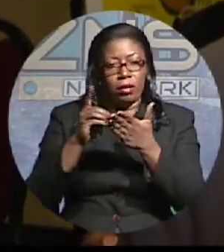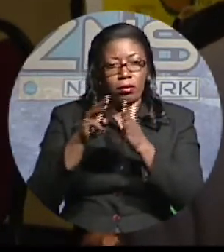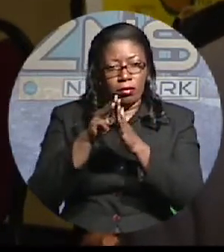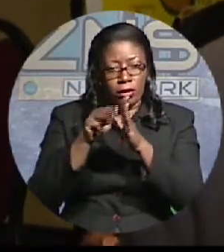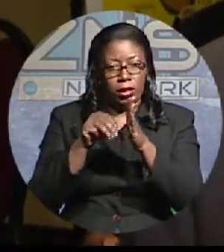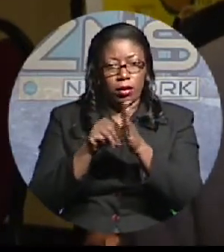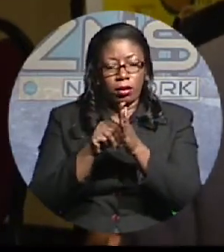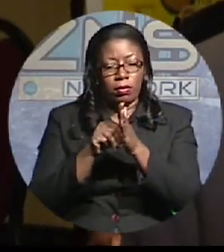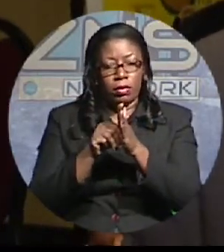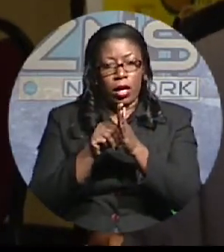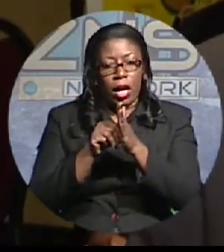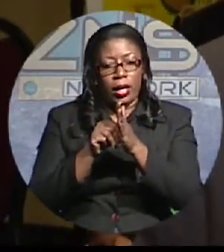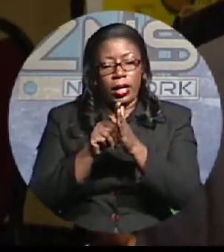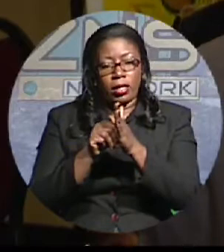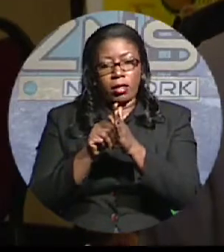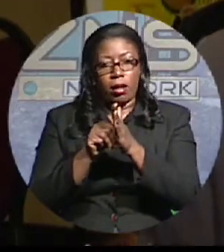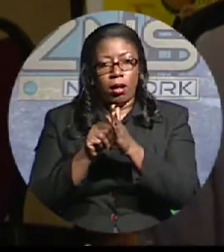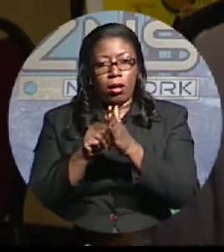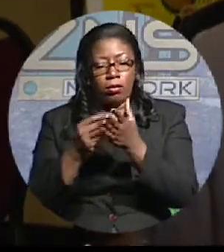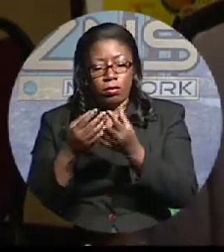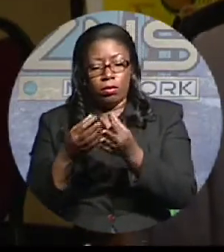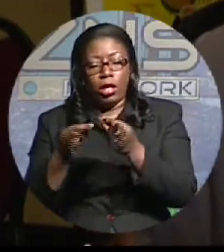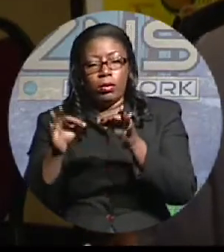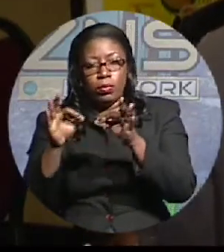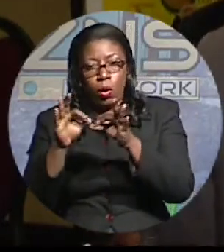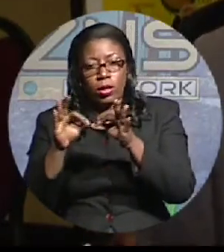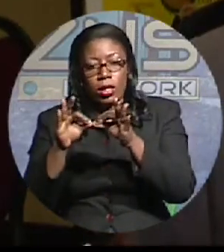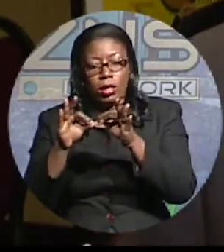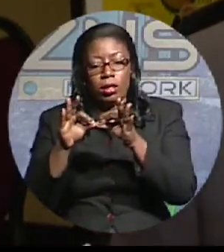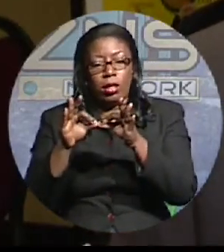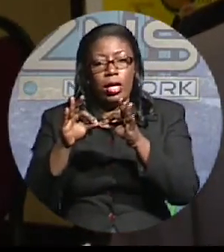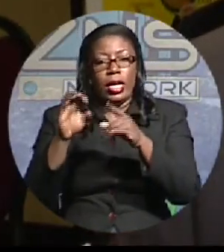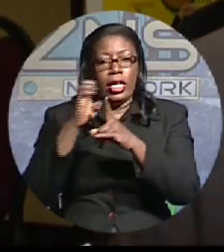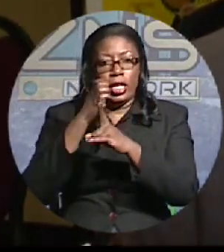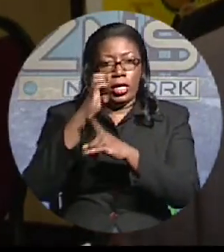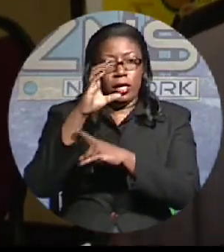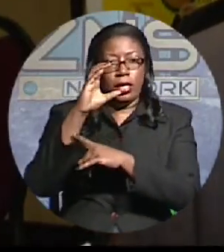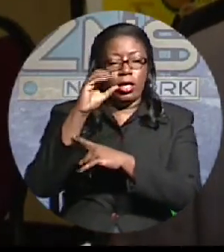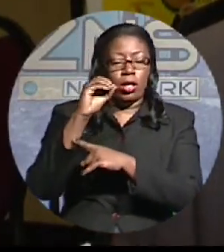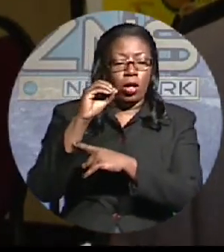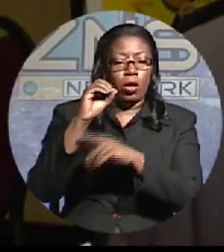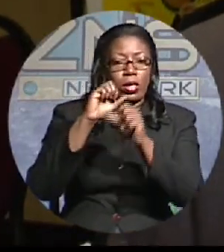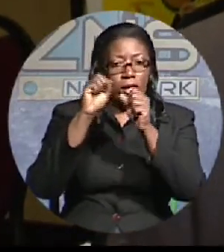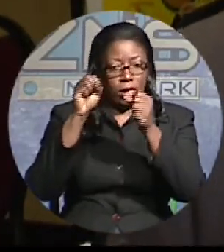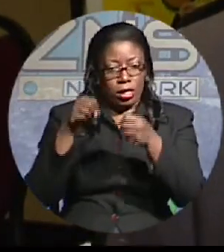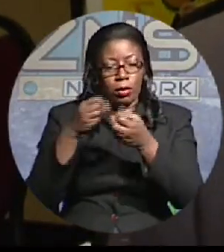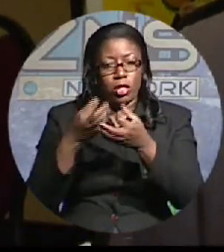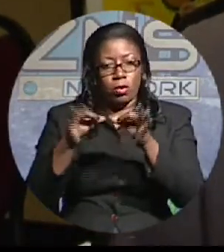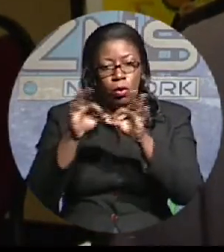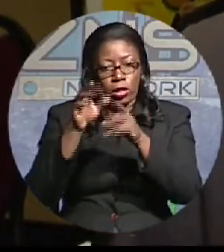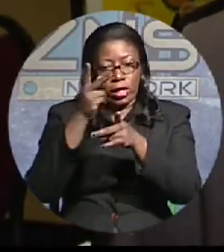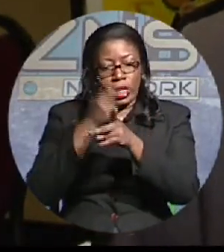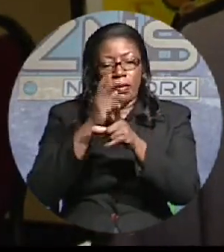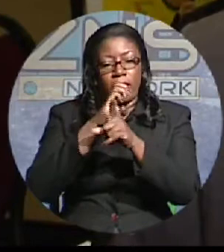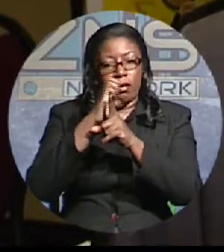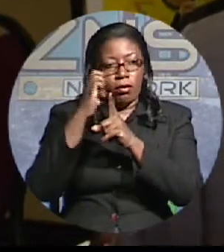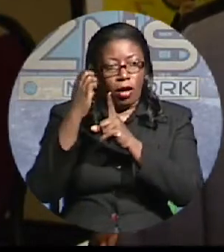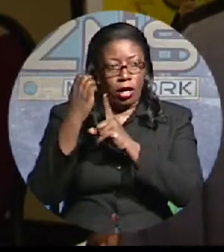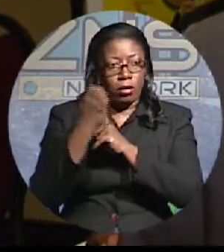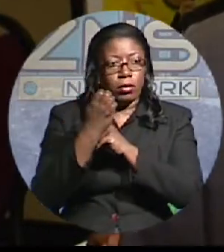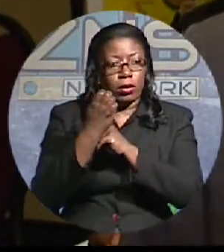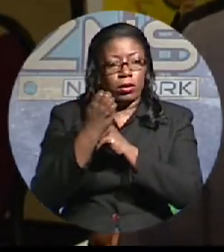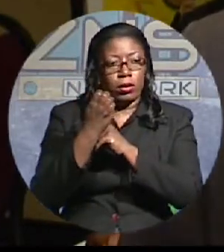fragile ecosystem, when we develop, it is very important that we keep the environment